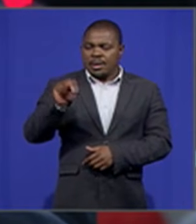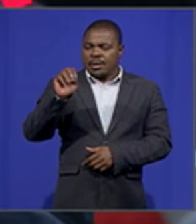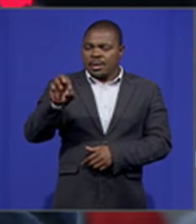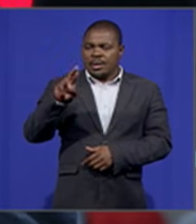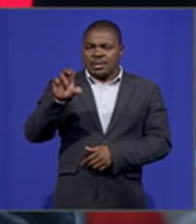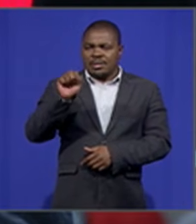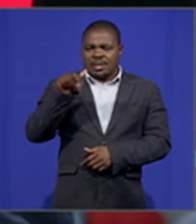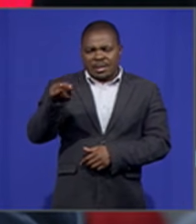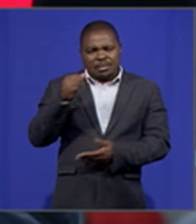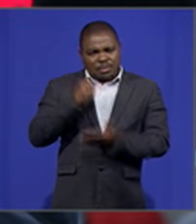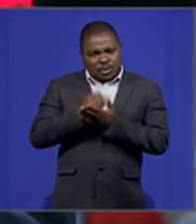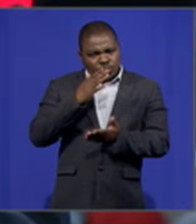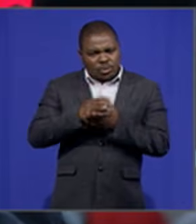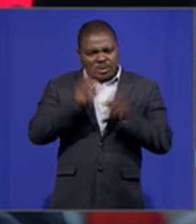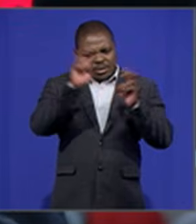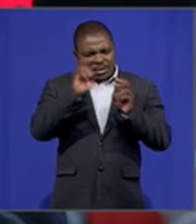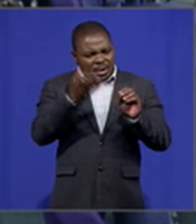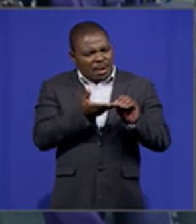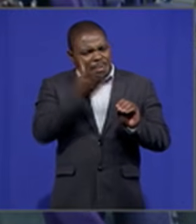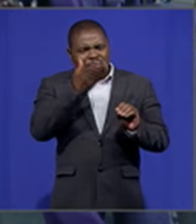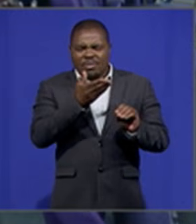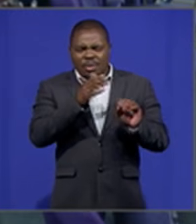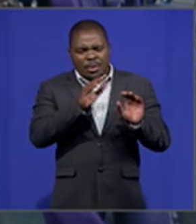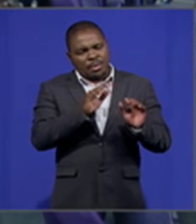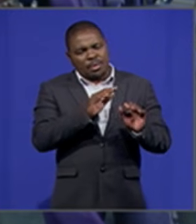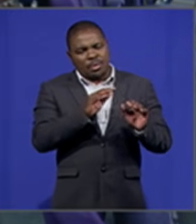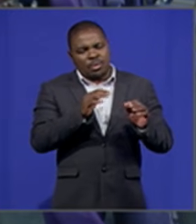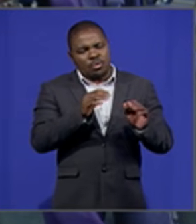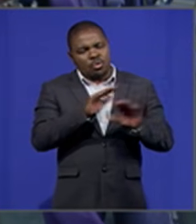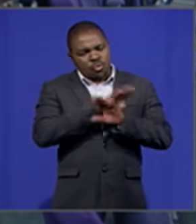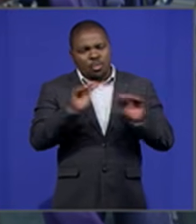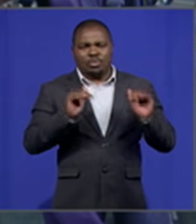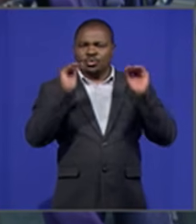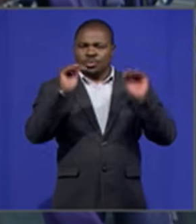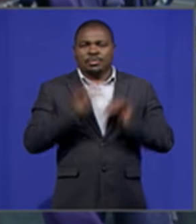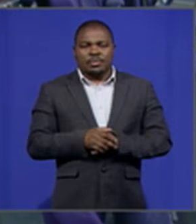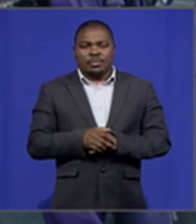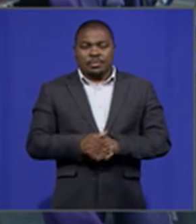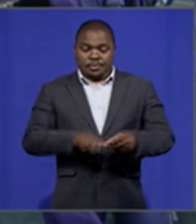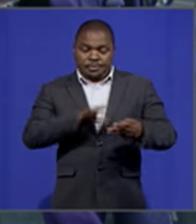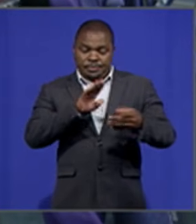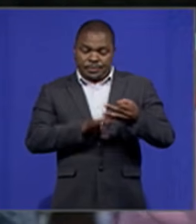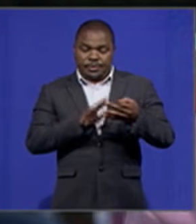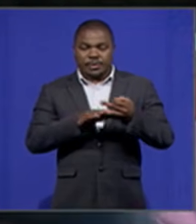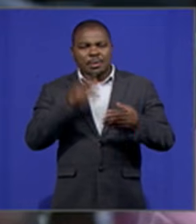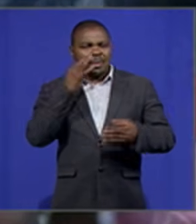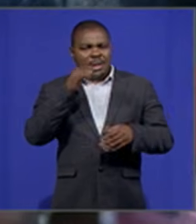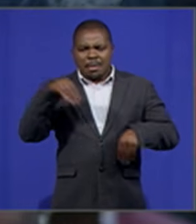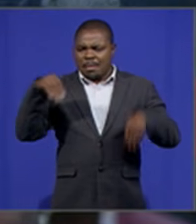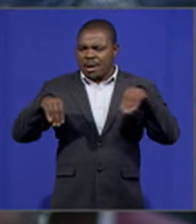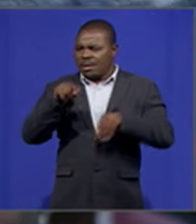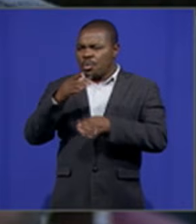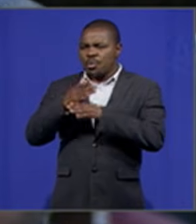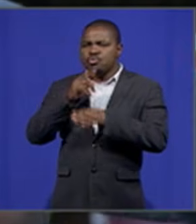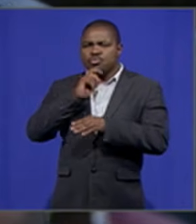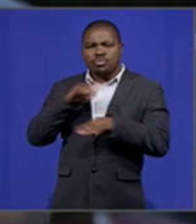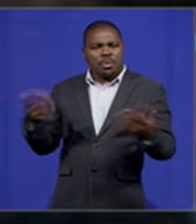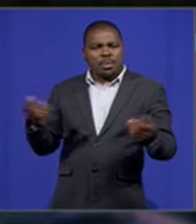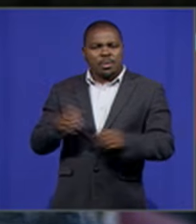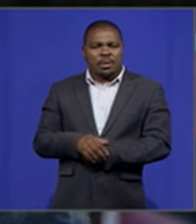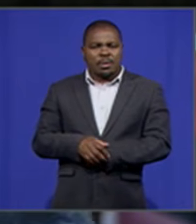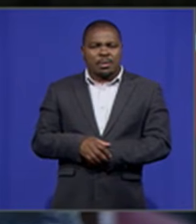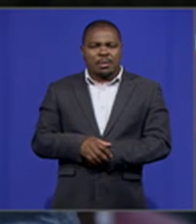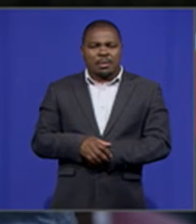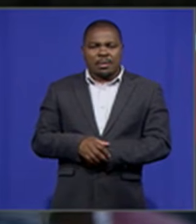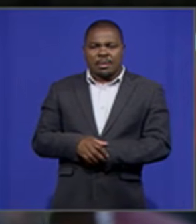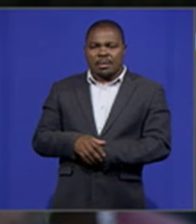bolaga ka di-price. Matshwenyego a bone a akaretsa meepo e sa direng. Ya ka mine o le teng, o na le